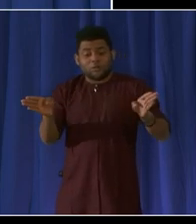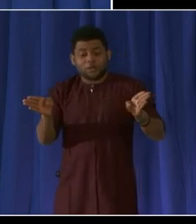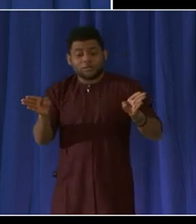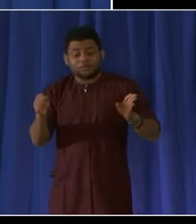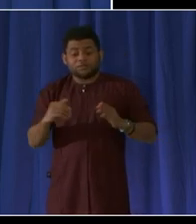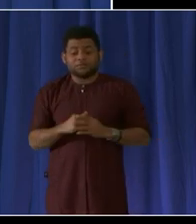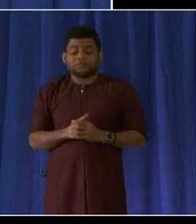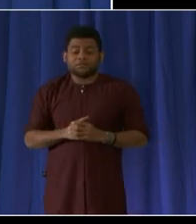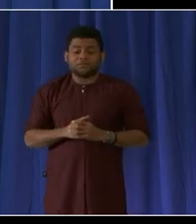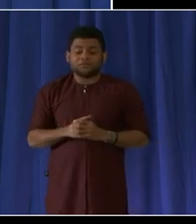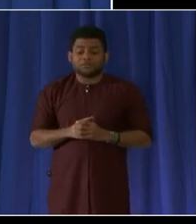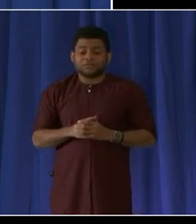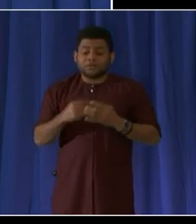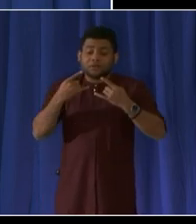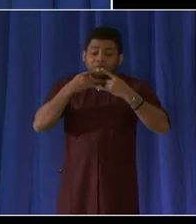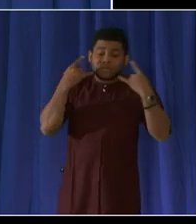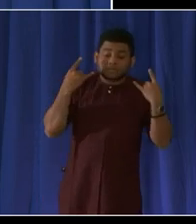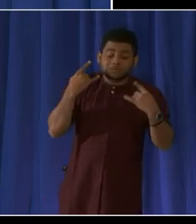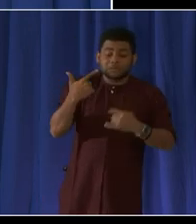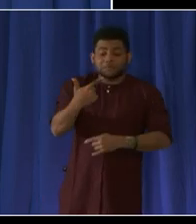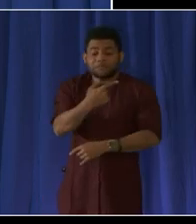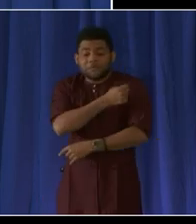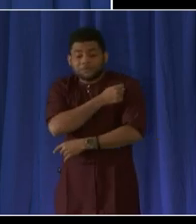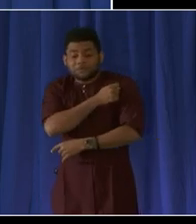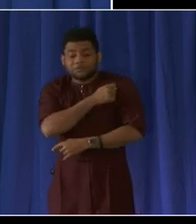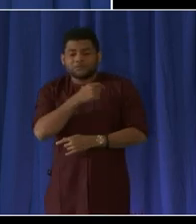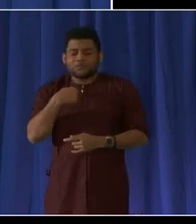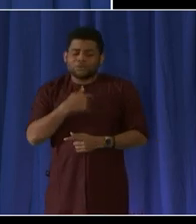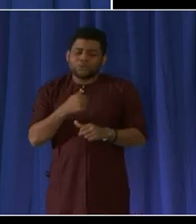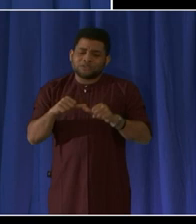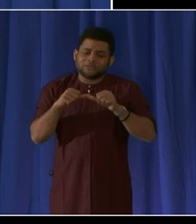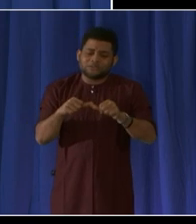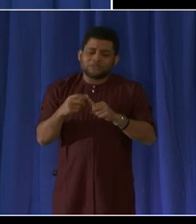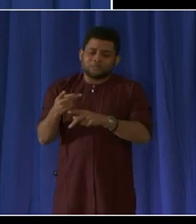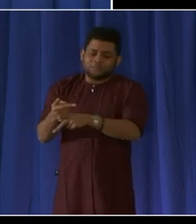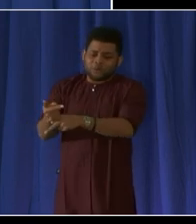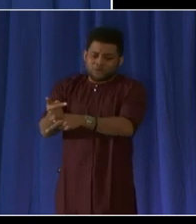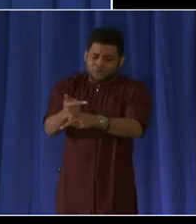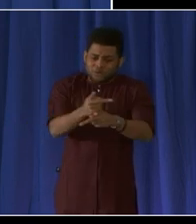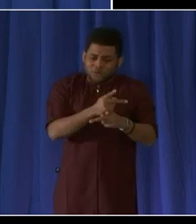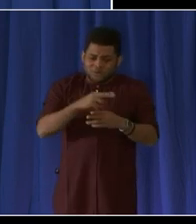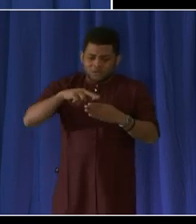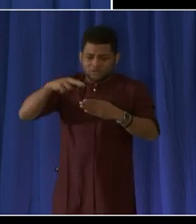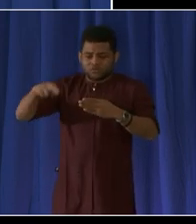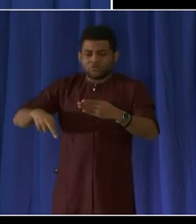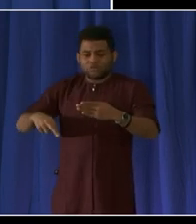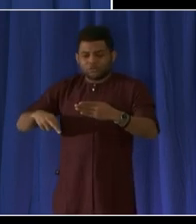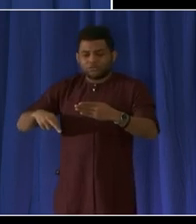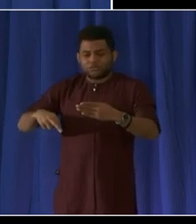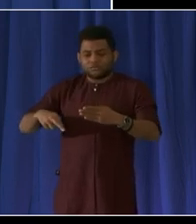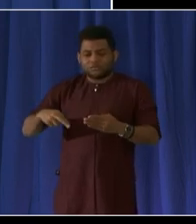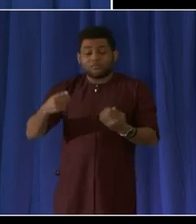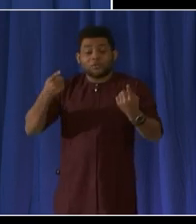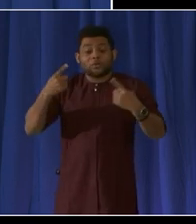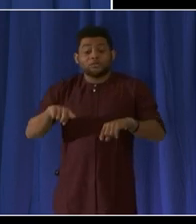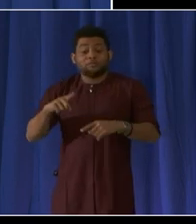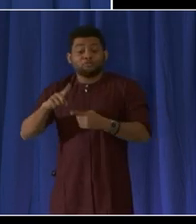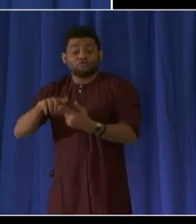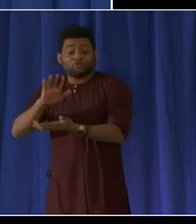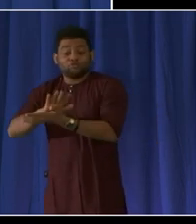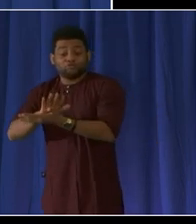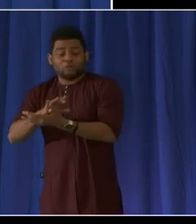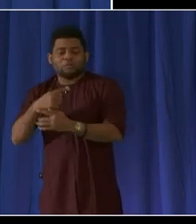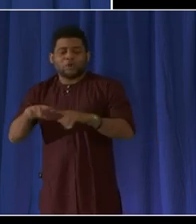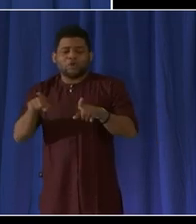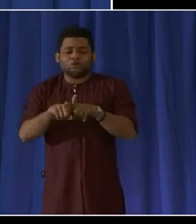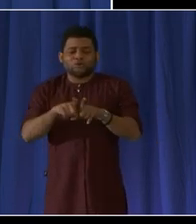protocols for masking and vaccinations, and we'll continue to monitor those outcomes to determine what will happen for schools. But as